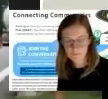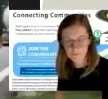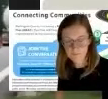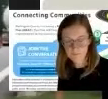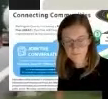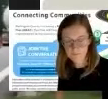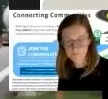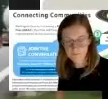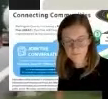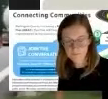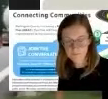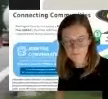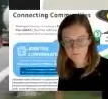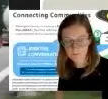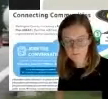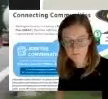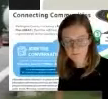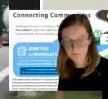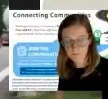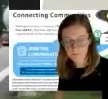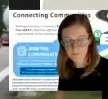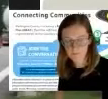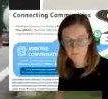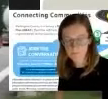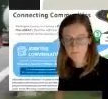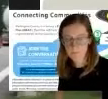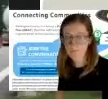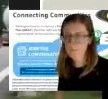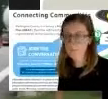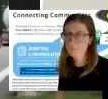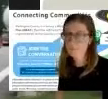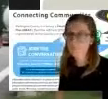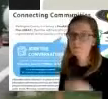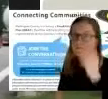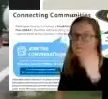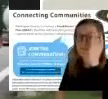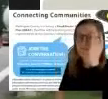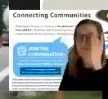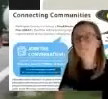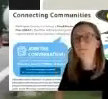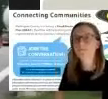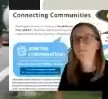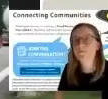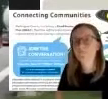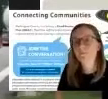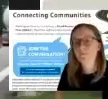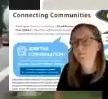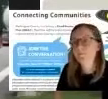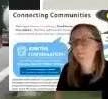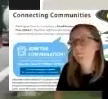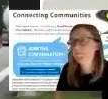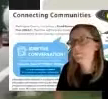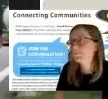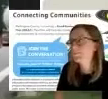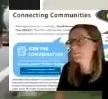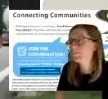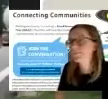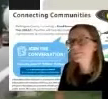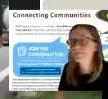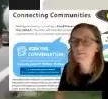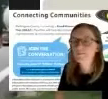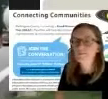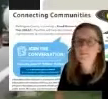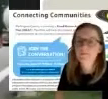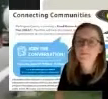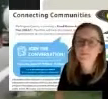planner from Dillon Consulting Limited, to take us through the presentation component for this evening. Dennis? Thanks very